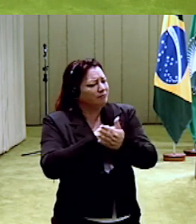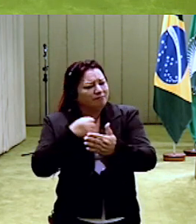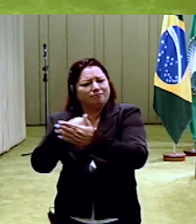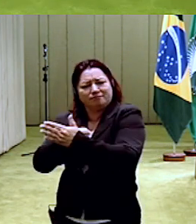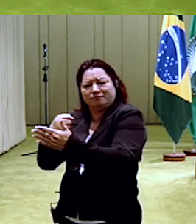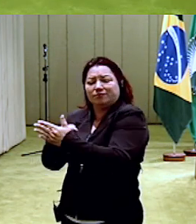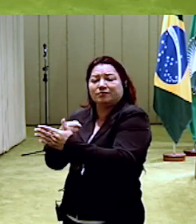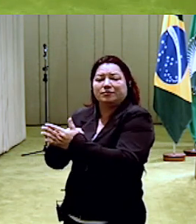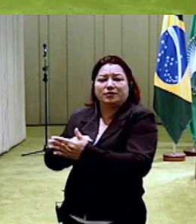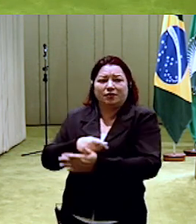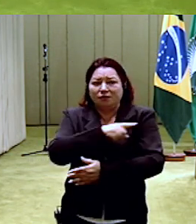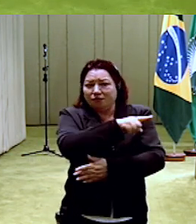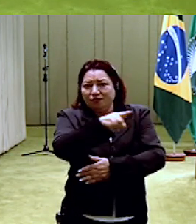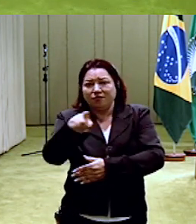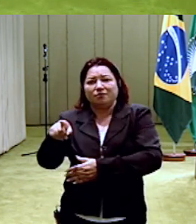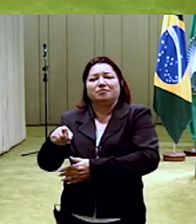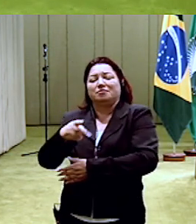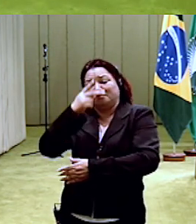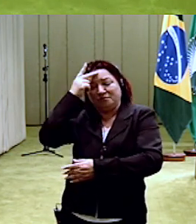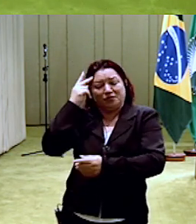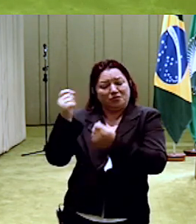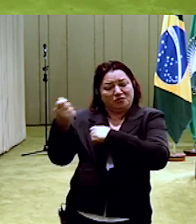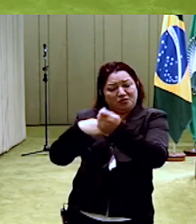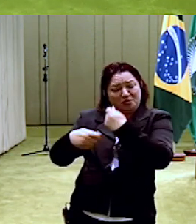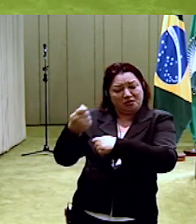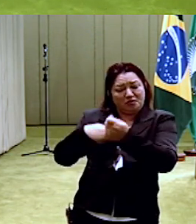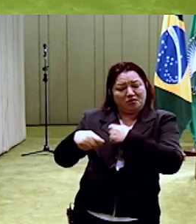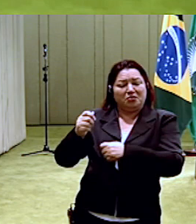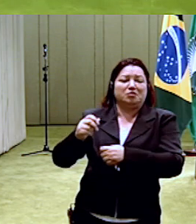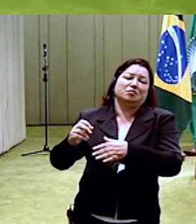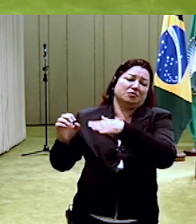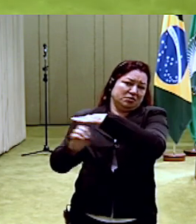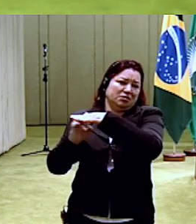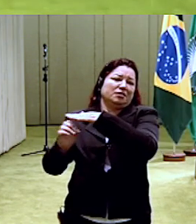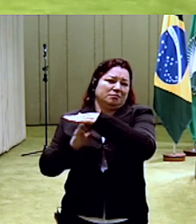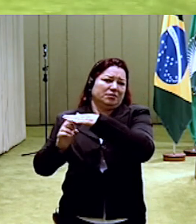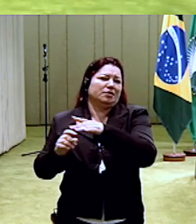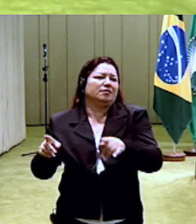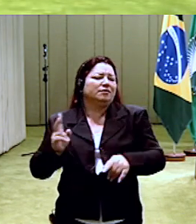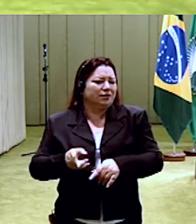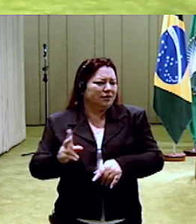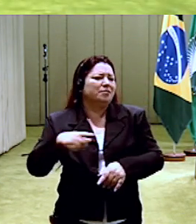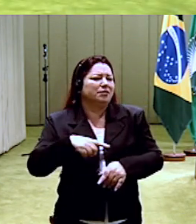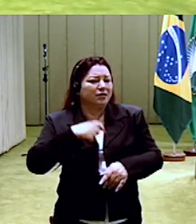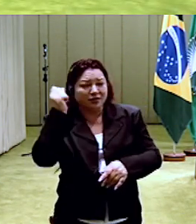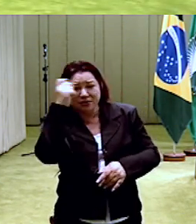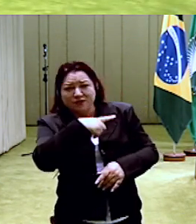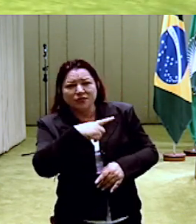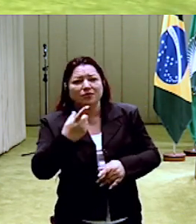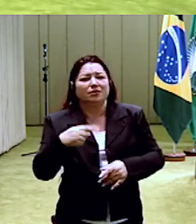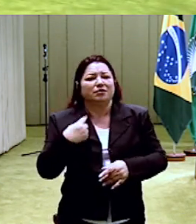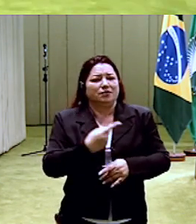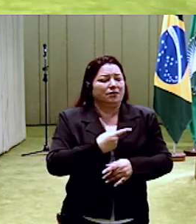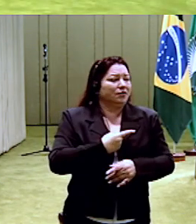you are a business person, you are in the private sector, you are a doctor, whoever you are, you will face challenges. And I believe once you